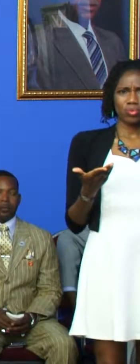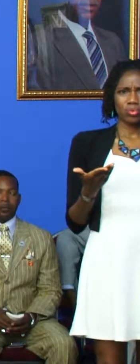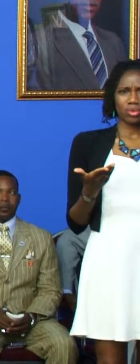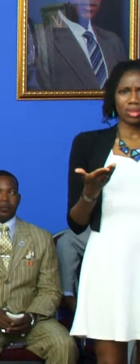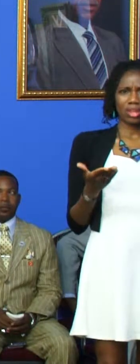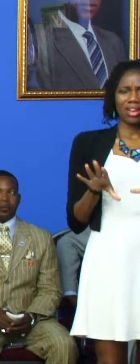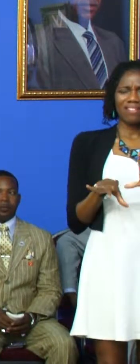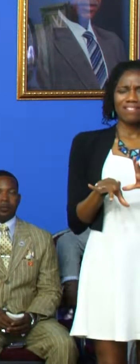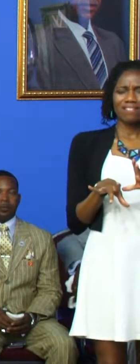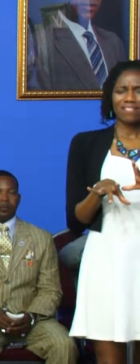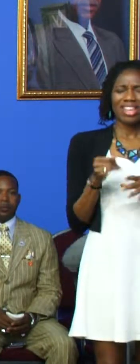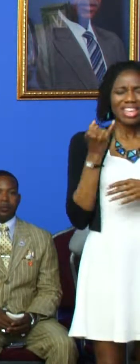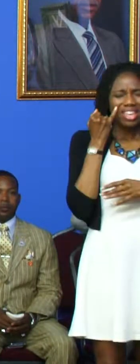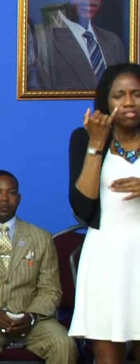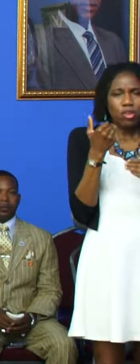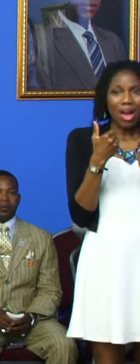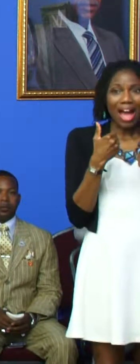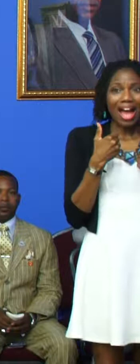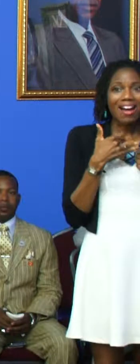Finding favor